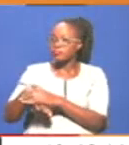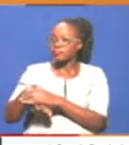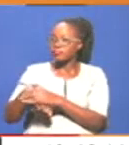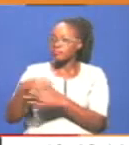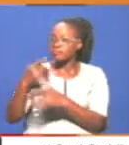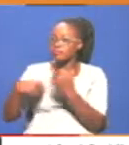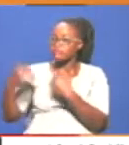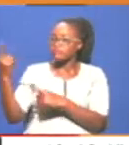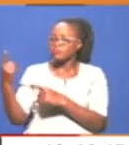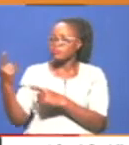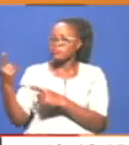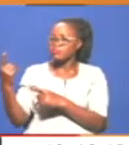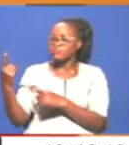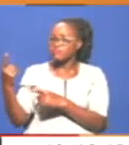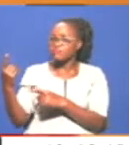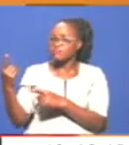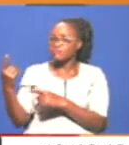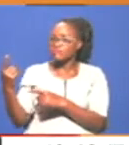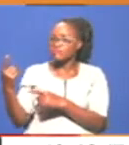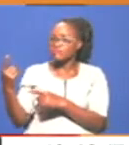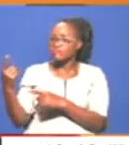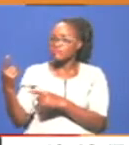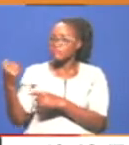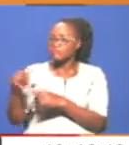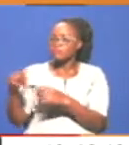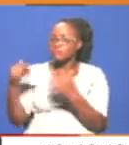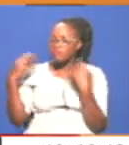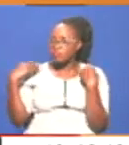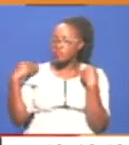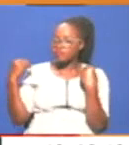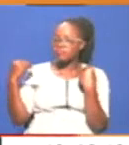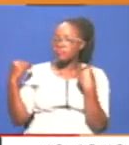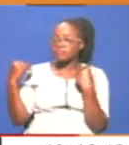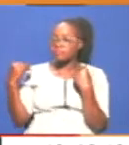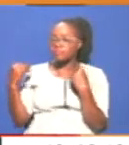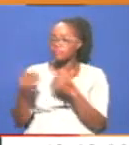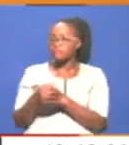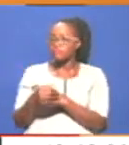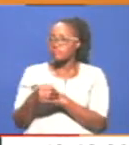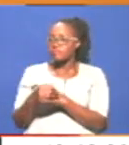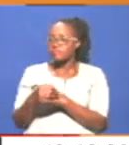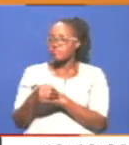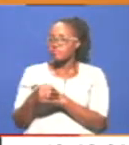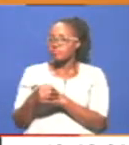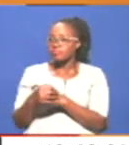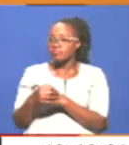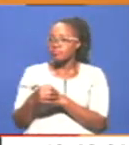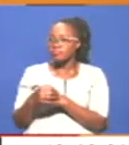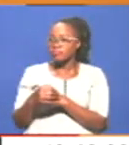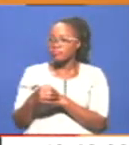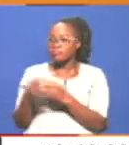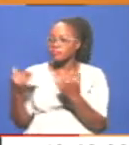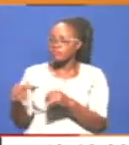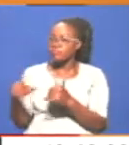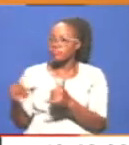at all costs. Uh-huh. And, sorry, in any sport. Football is a good example. Yeah, you want to... yeah, so you play, you